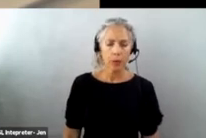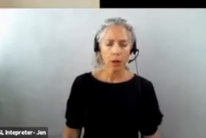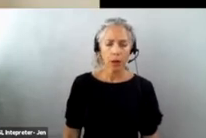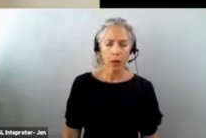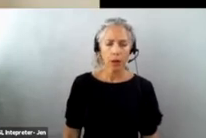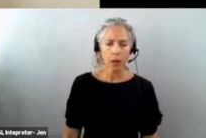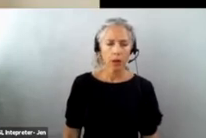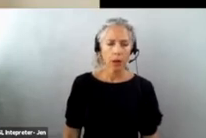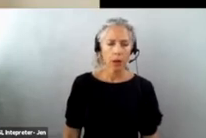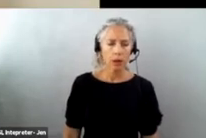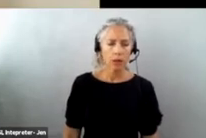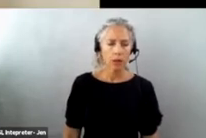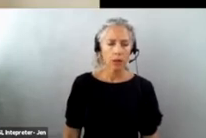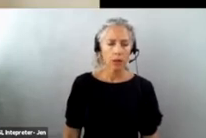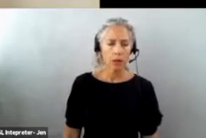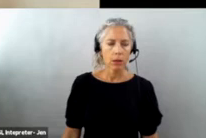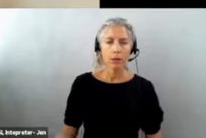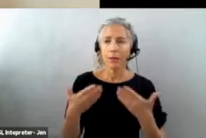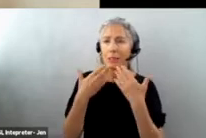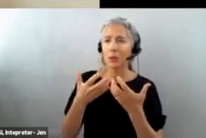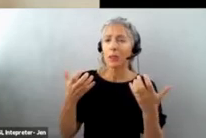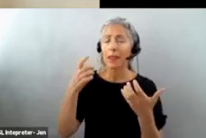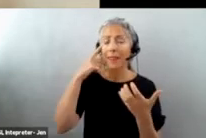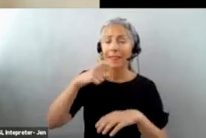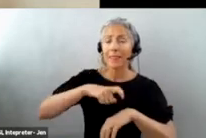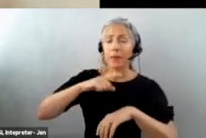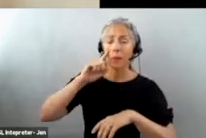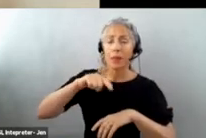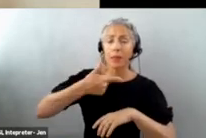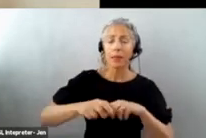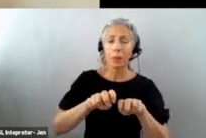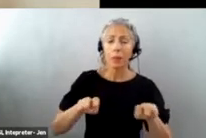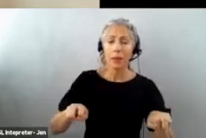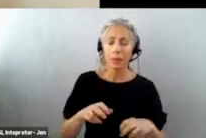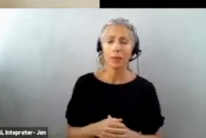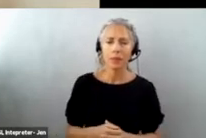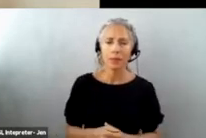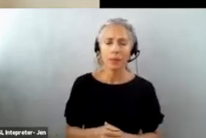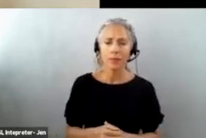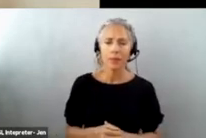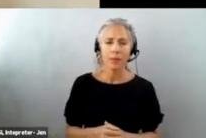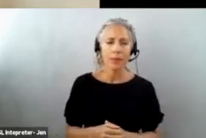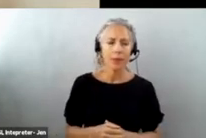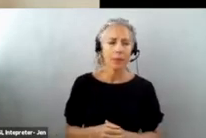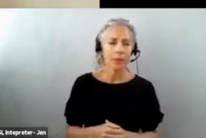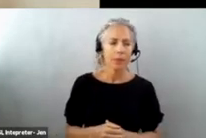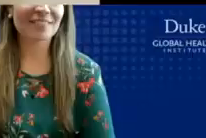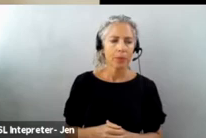Great. Thank you so much. I think it's time for the next panel. So we will wrap up and hand it back to